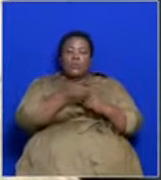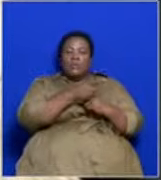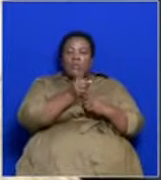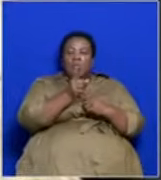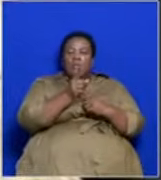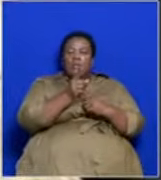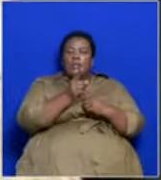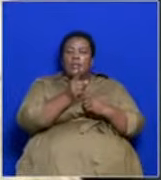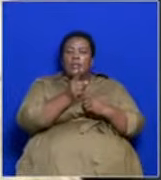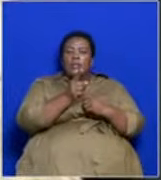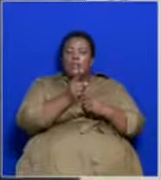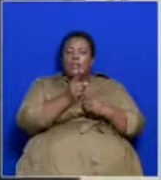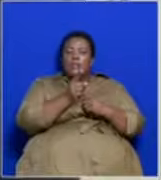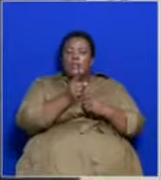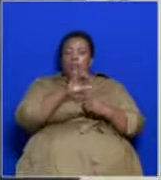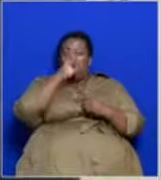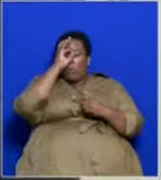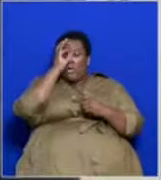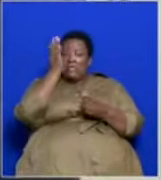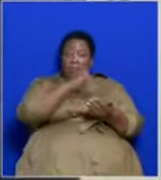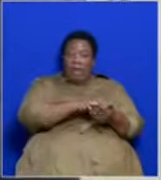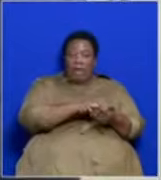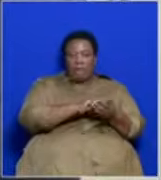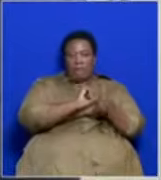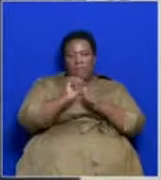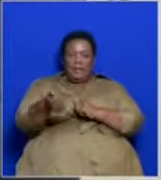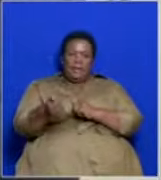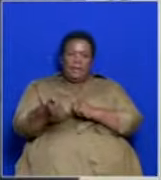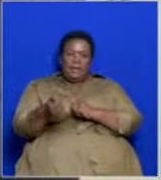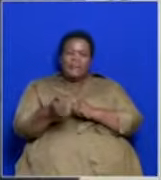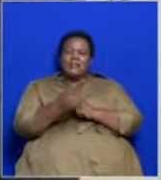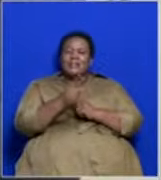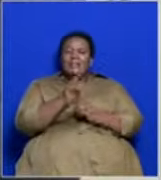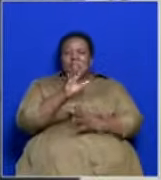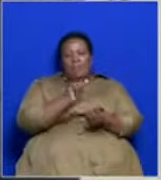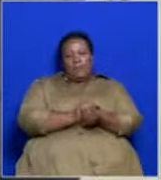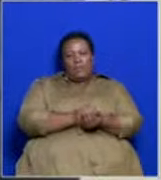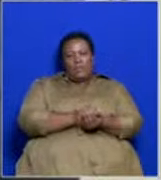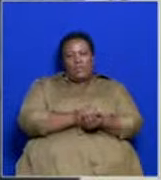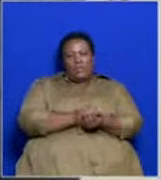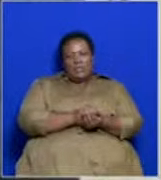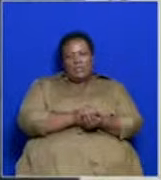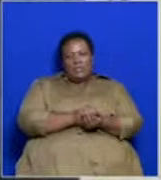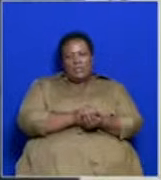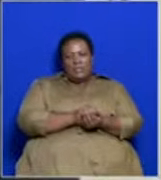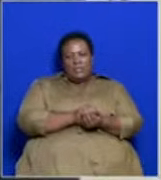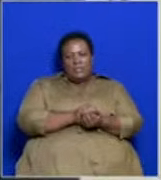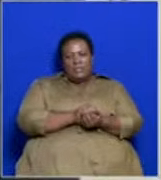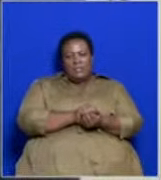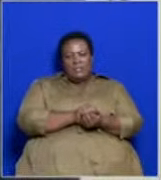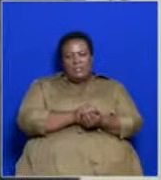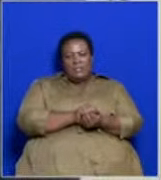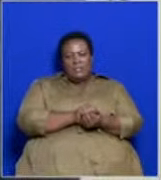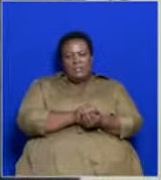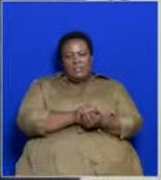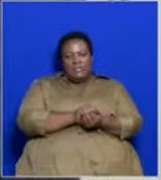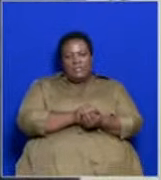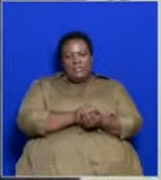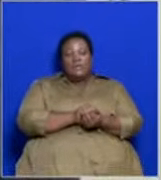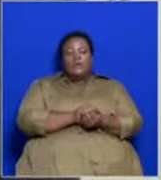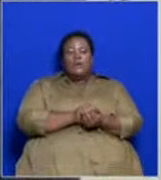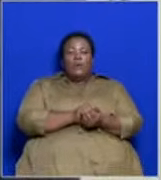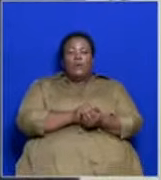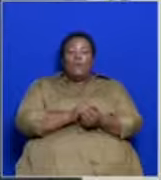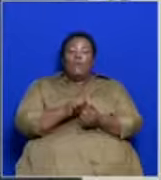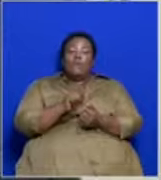the police. This is the summary of the suspect, which is the 3 members I'm